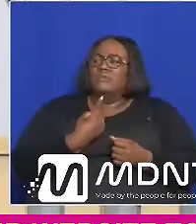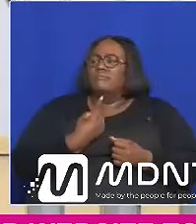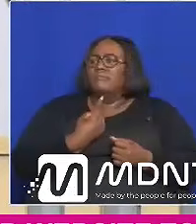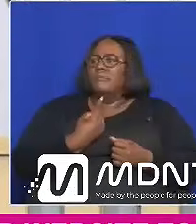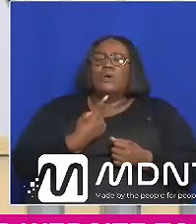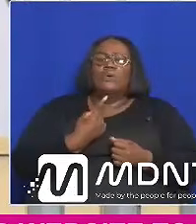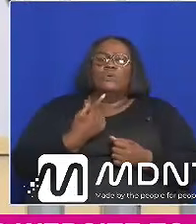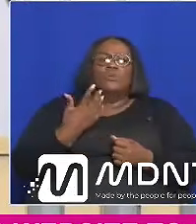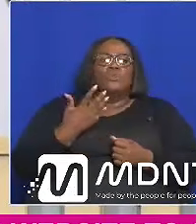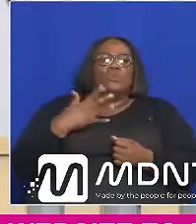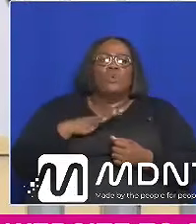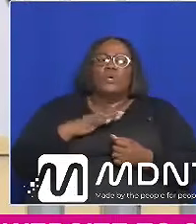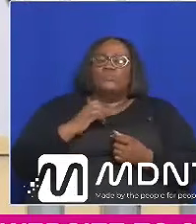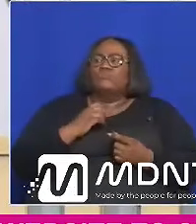my